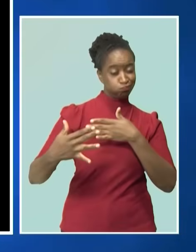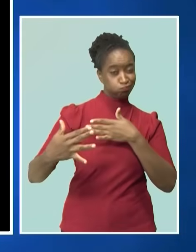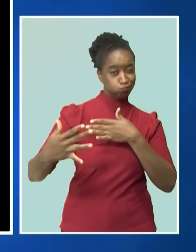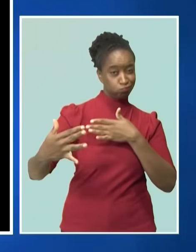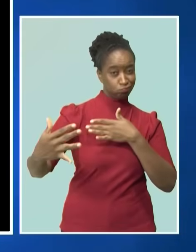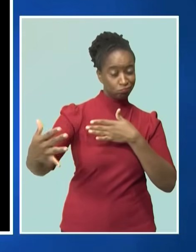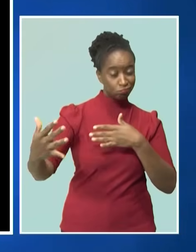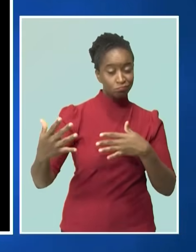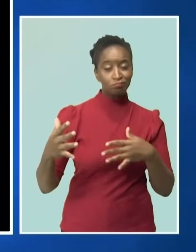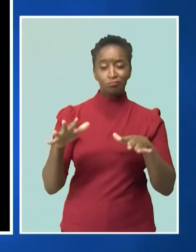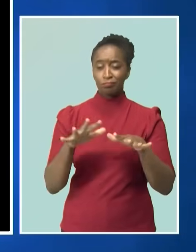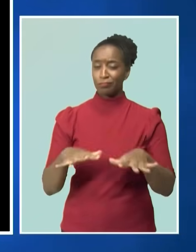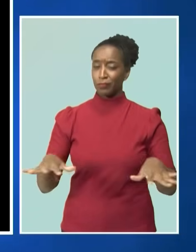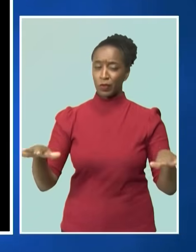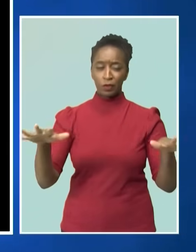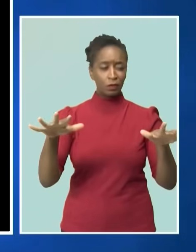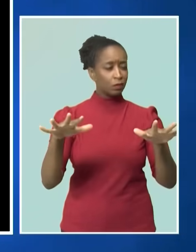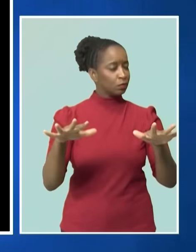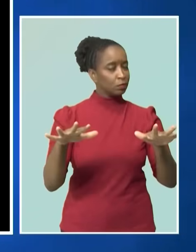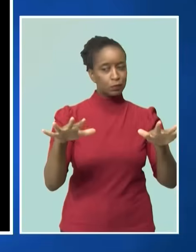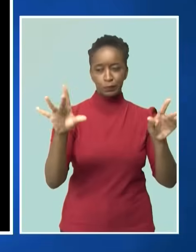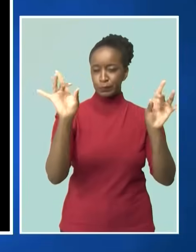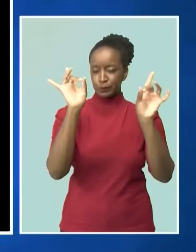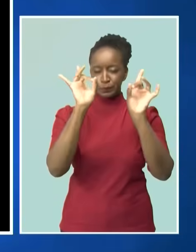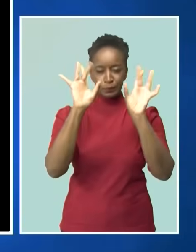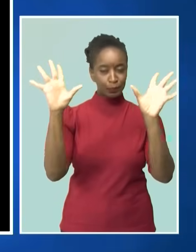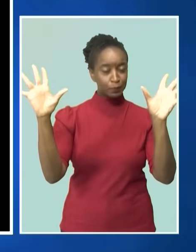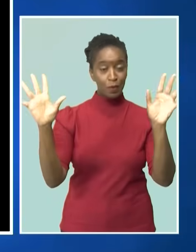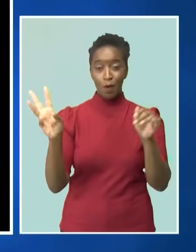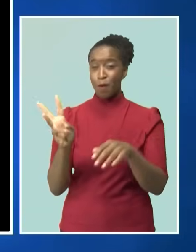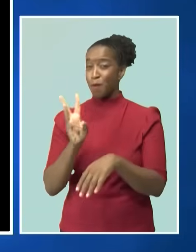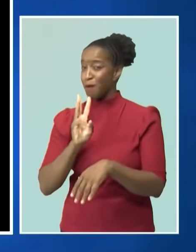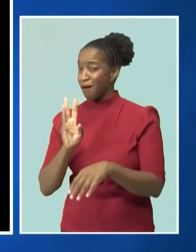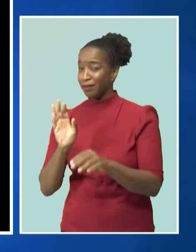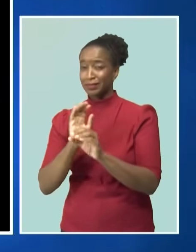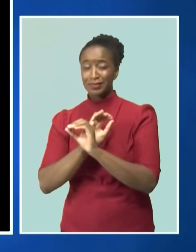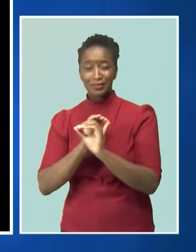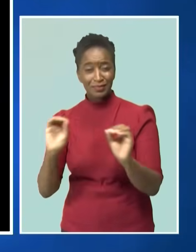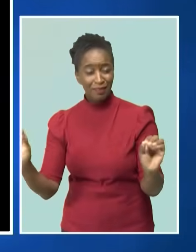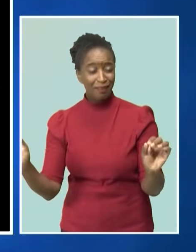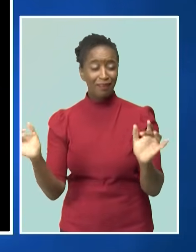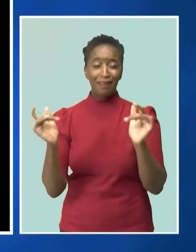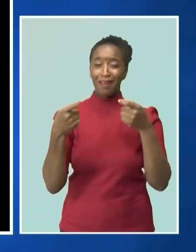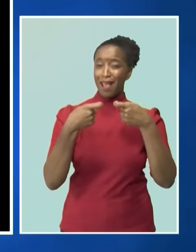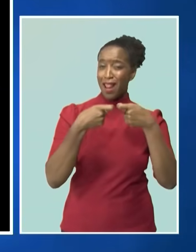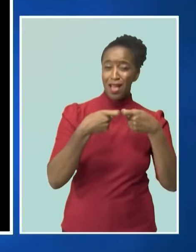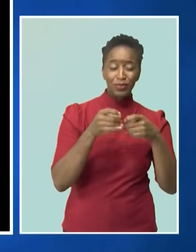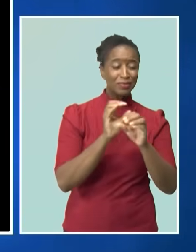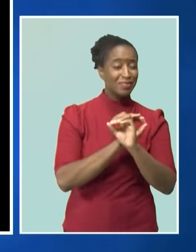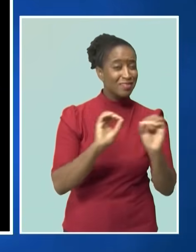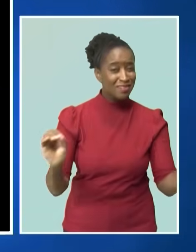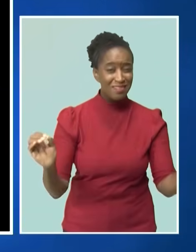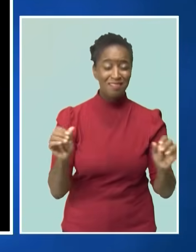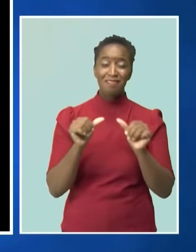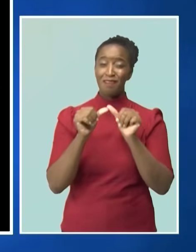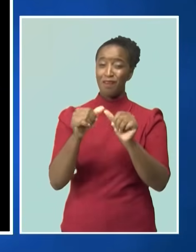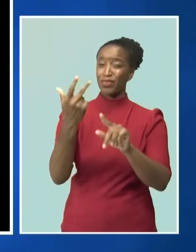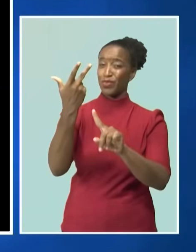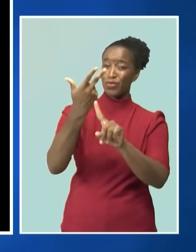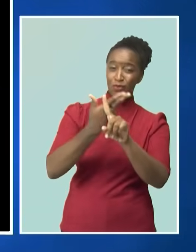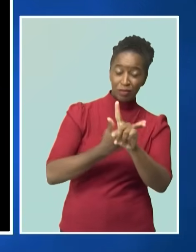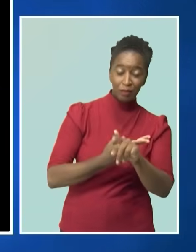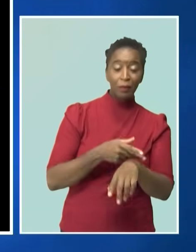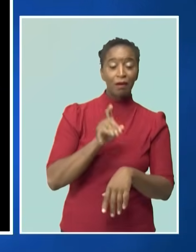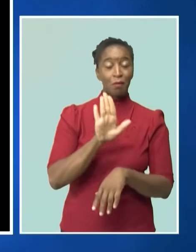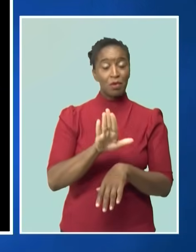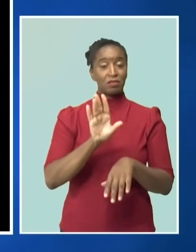was a sad time for Barbadians. No water or electricity for 3 months. Her family had to make do with 3 oil